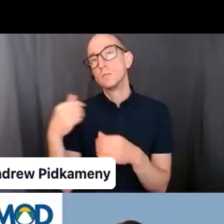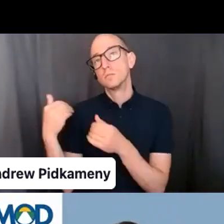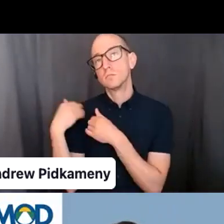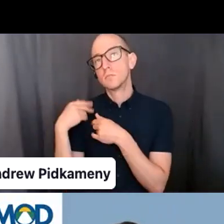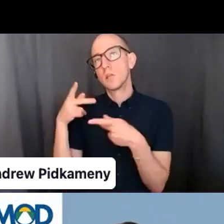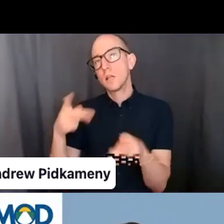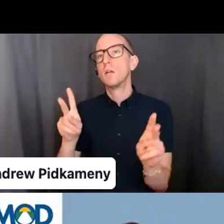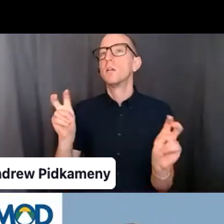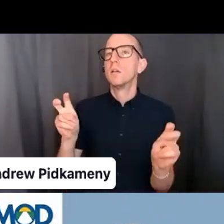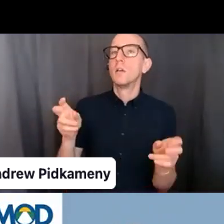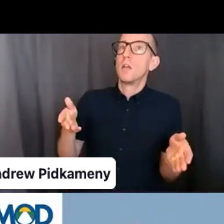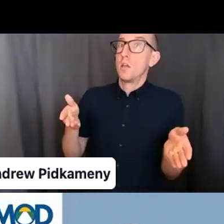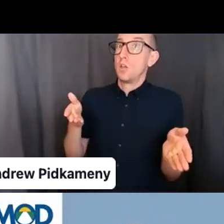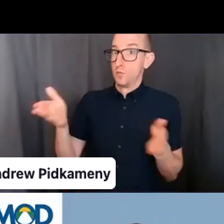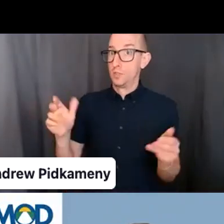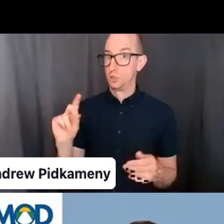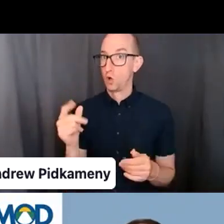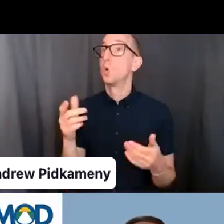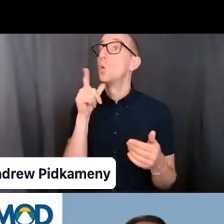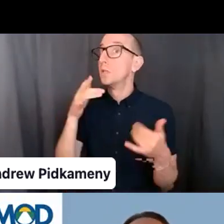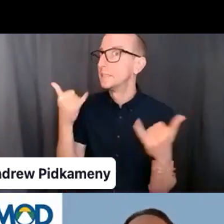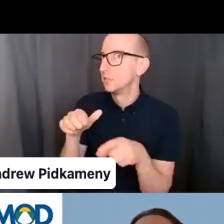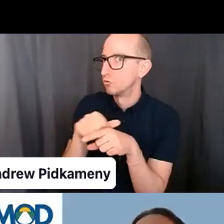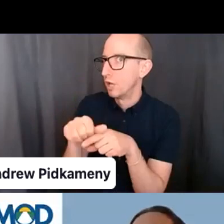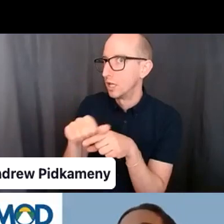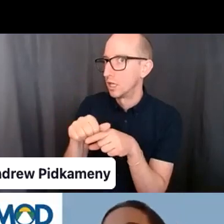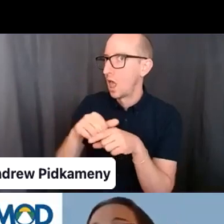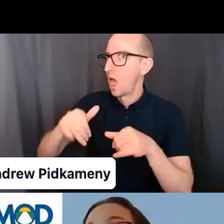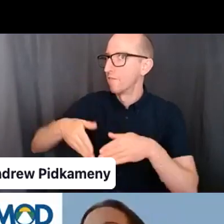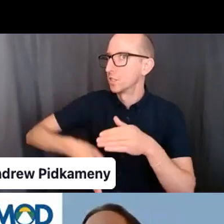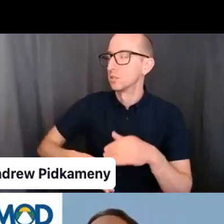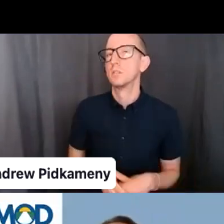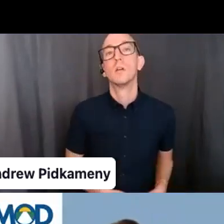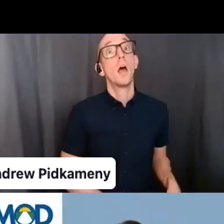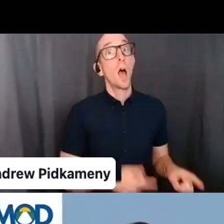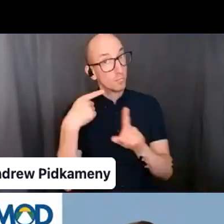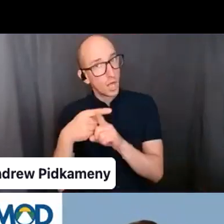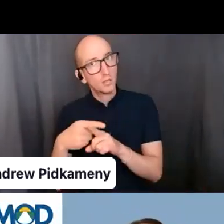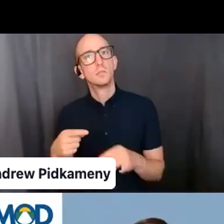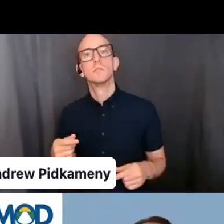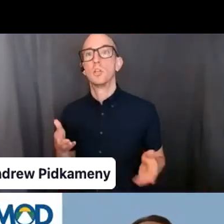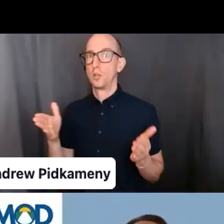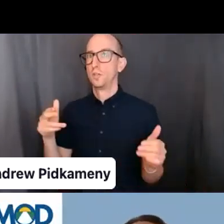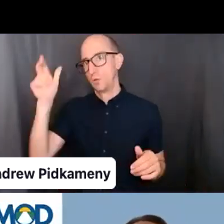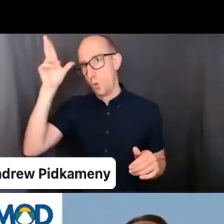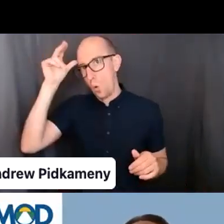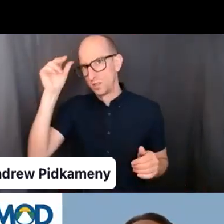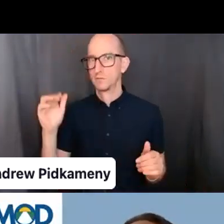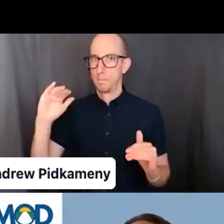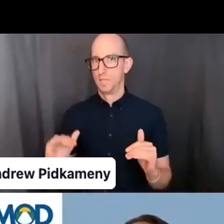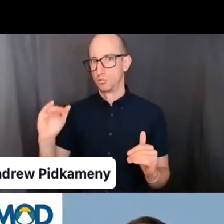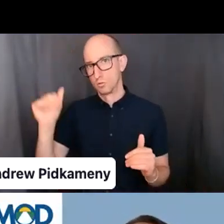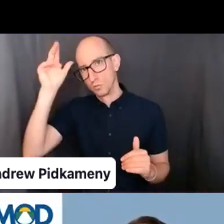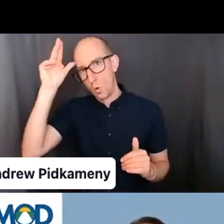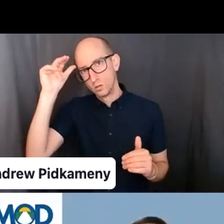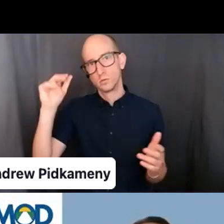horses. To work out whether an animal is a service animal, you want to be asking just